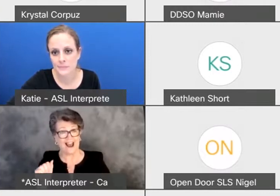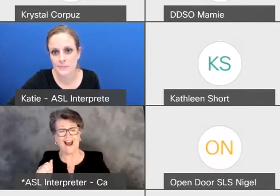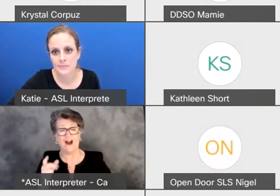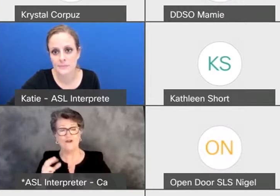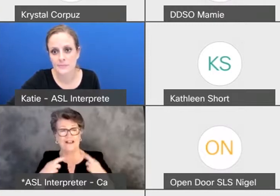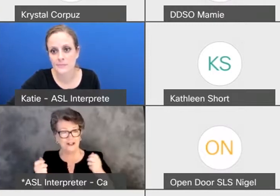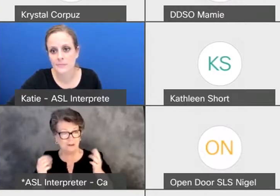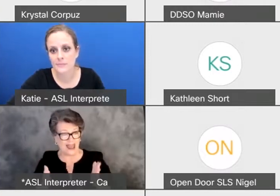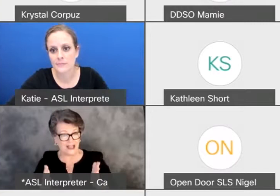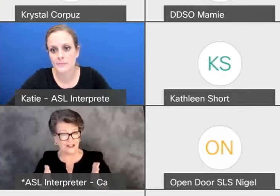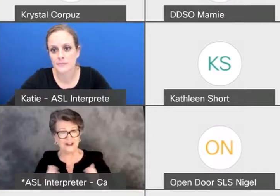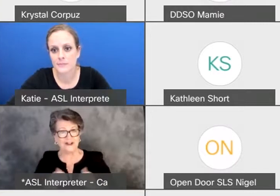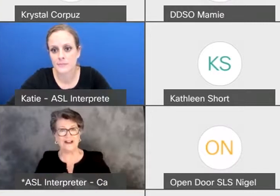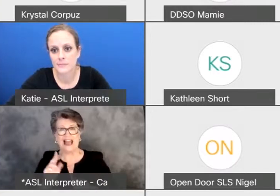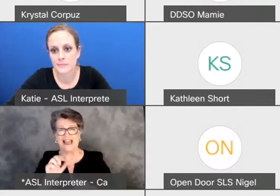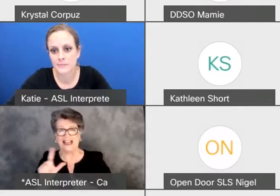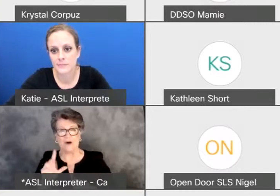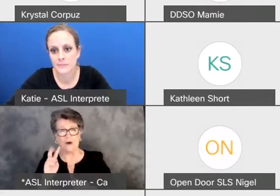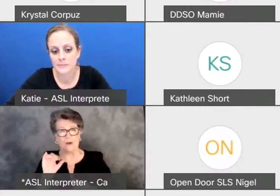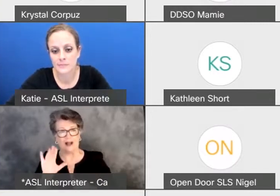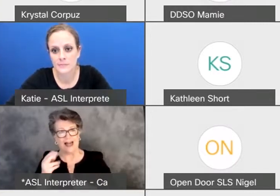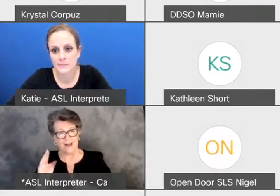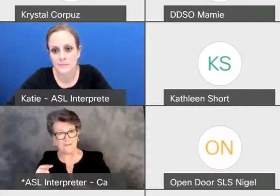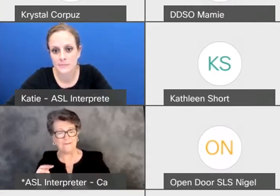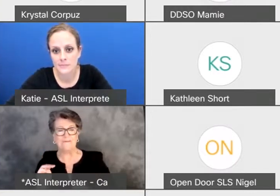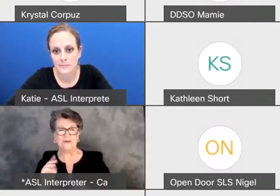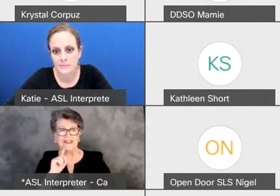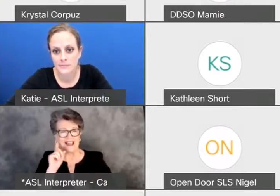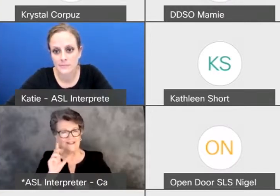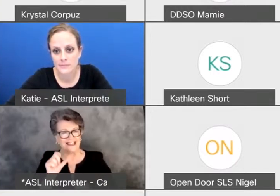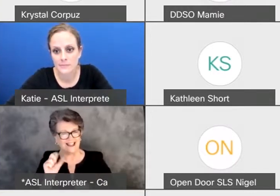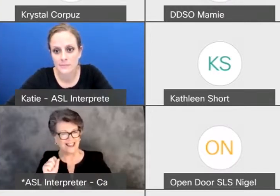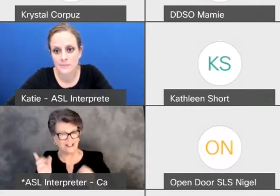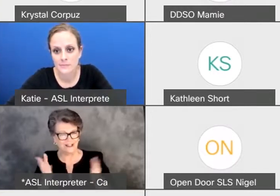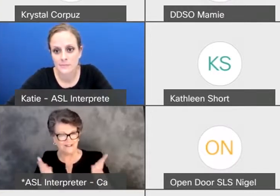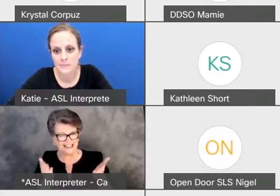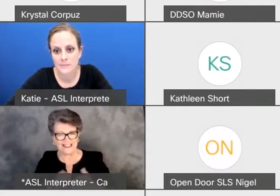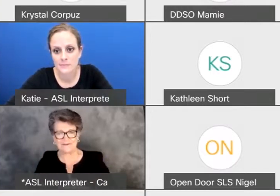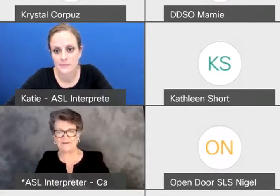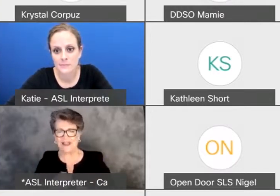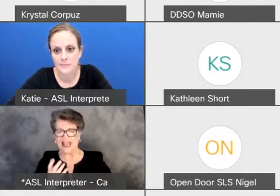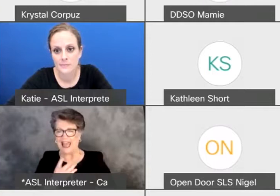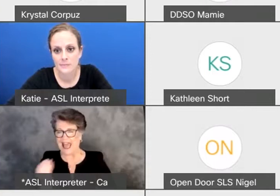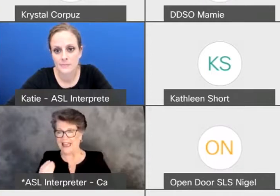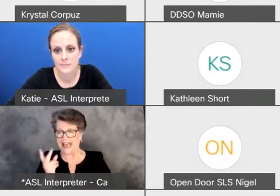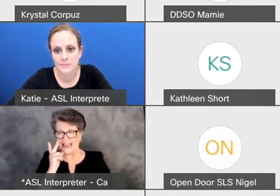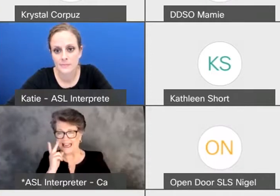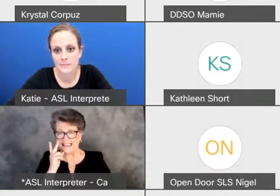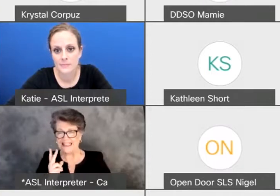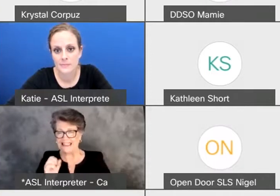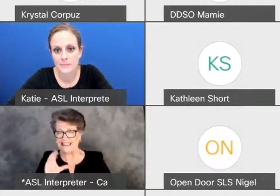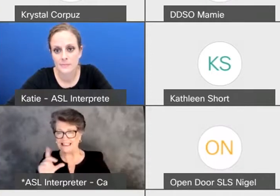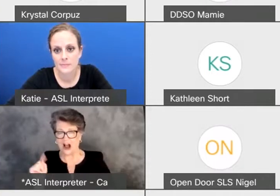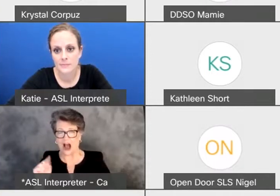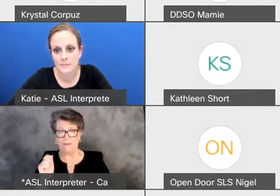manager, and Carol Wilhelm with our deaf and SLS services. And I see Scott Barr. Good